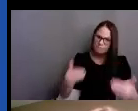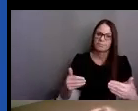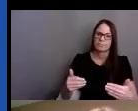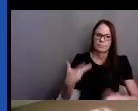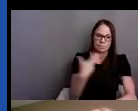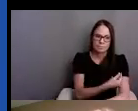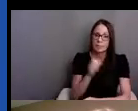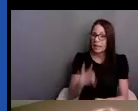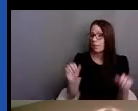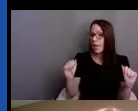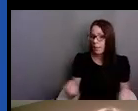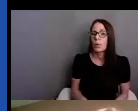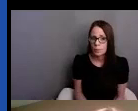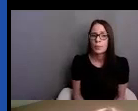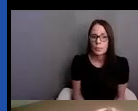able.